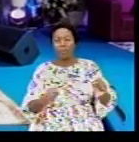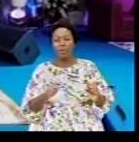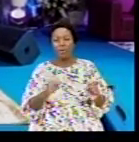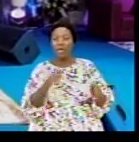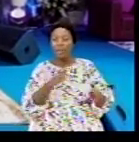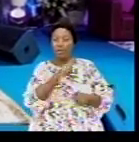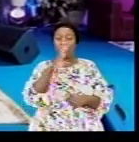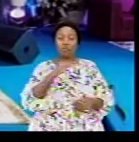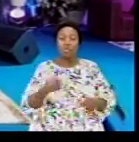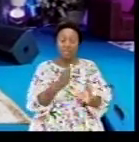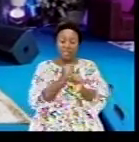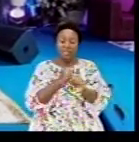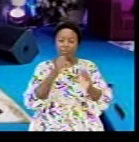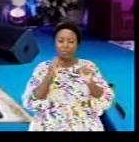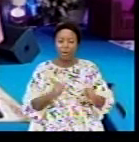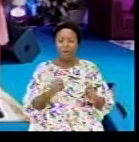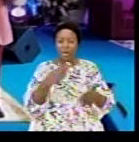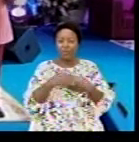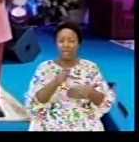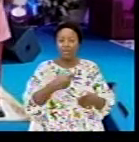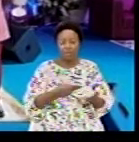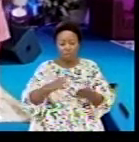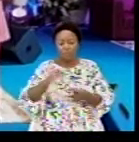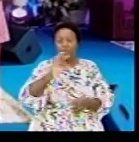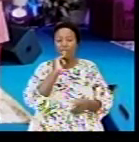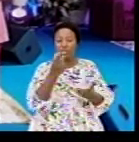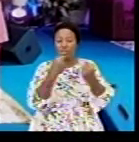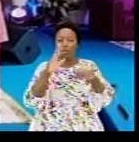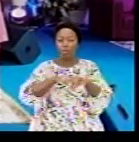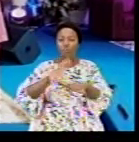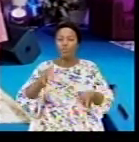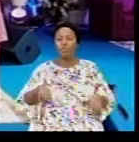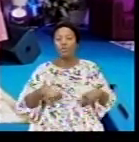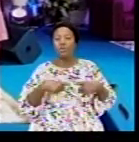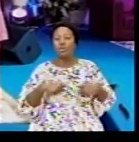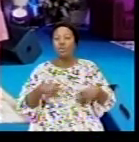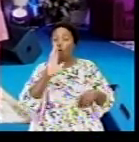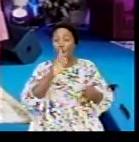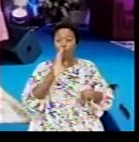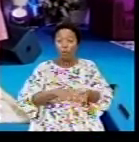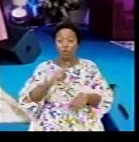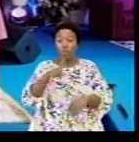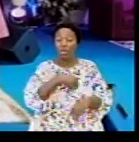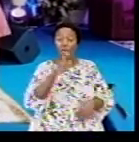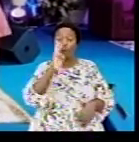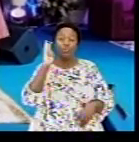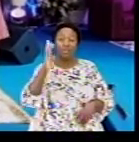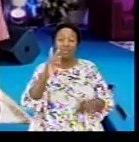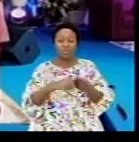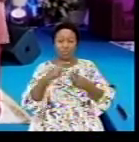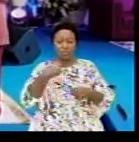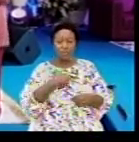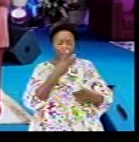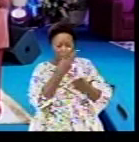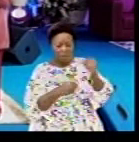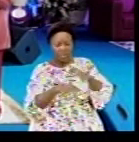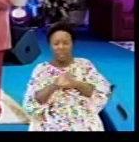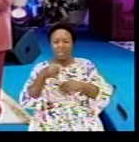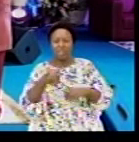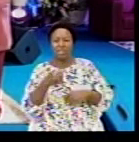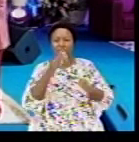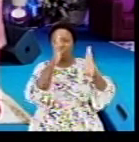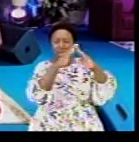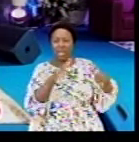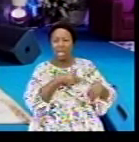receive power after that Holy Ghost is come upon you. And ye shall be witnesses to me, both in Jerusalem